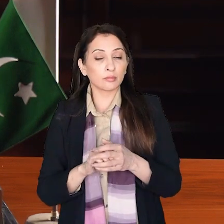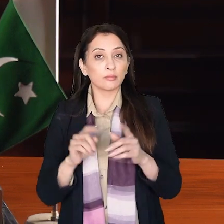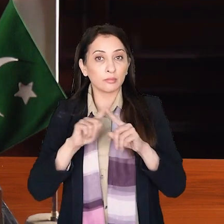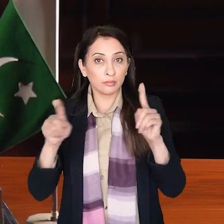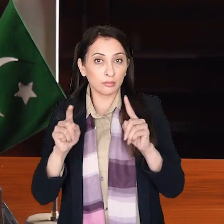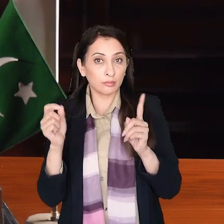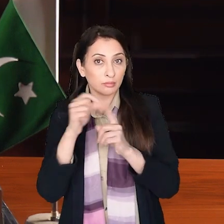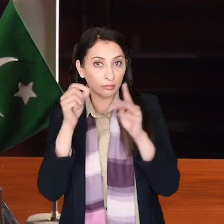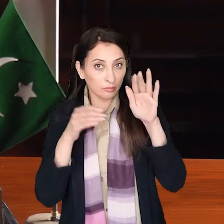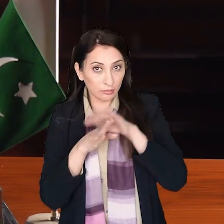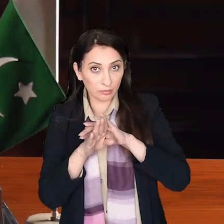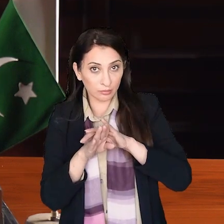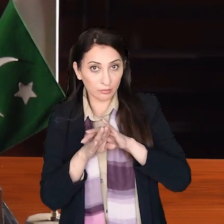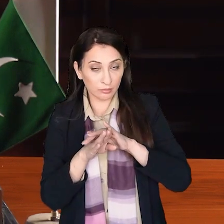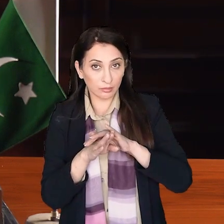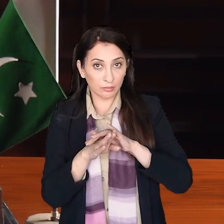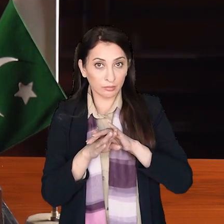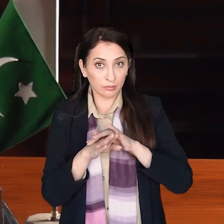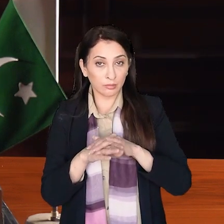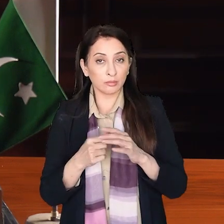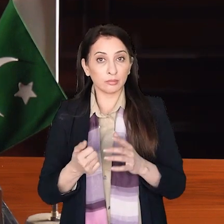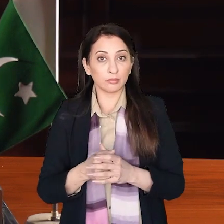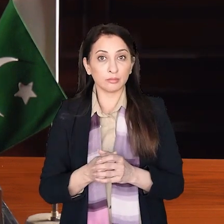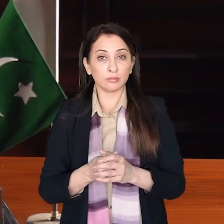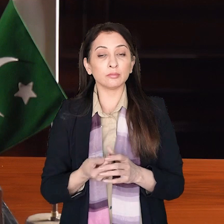in line with Uran Pakistan's vision